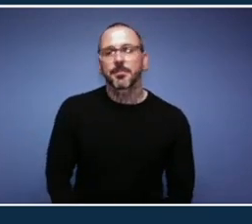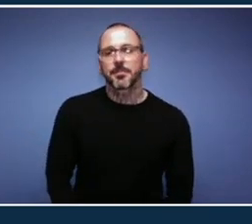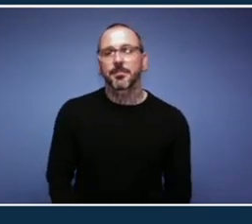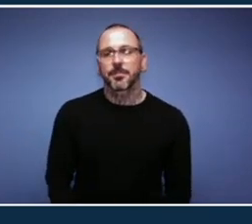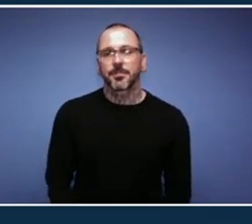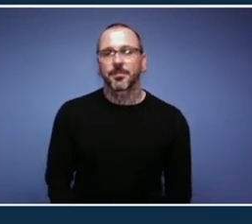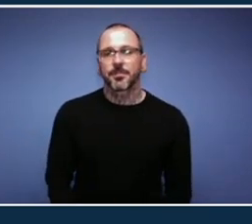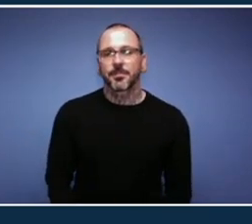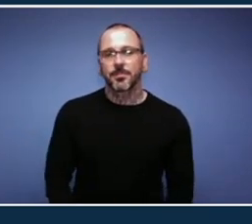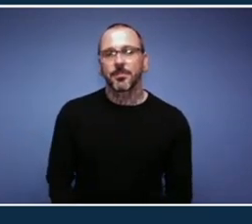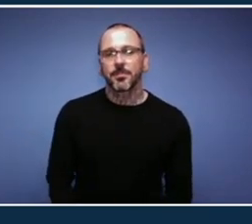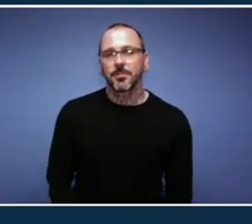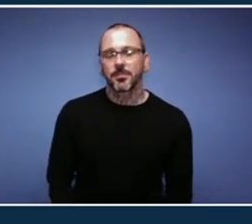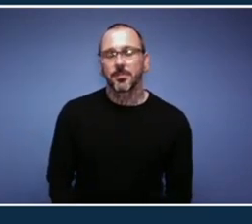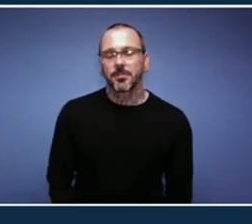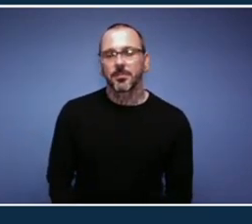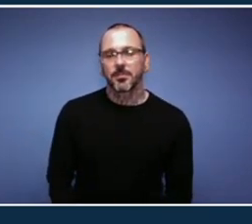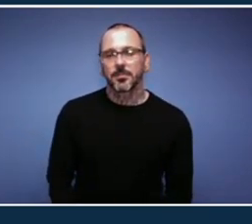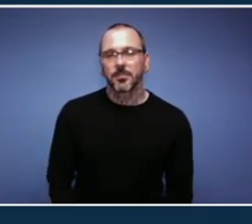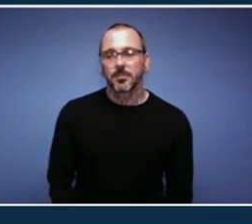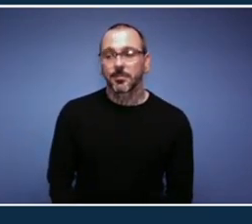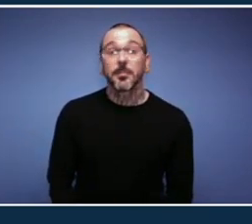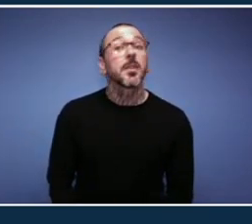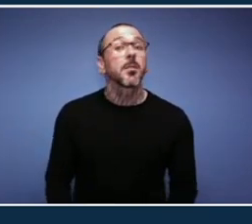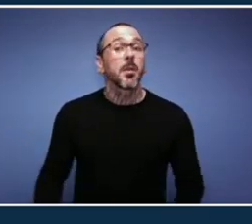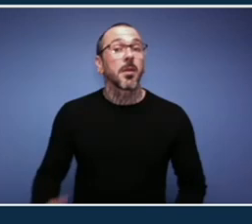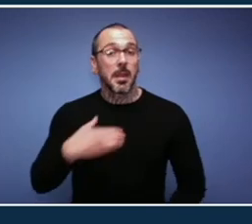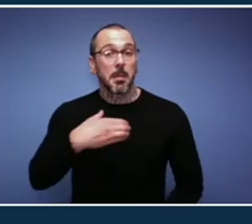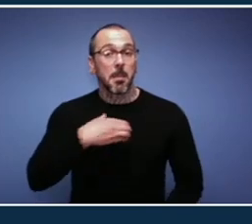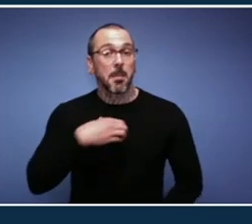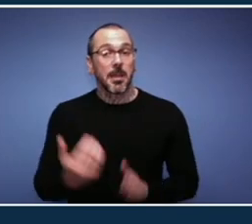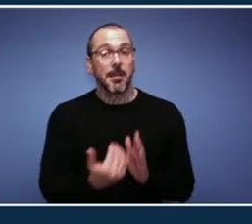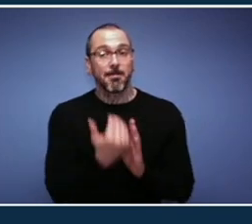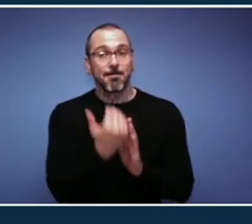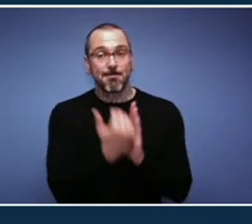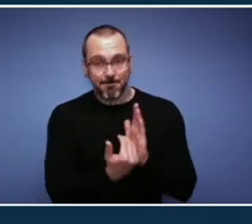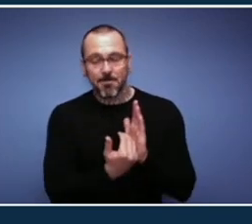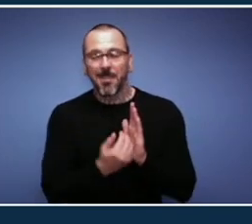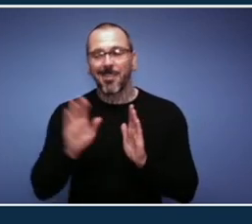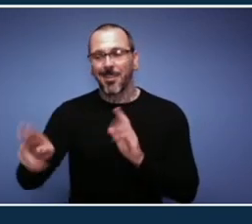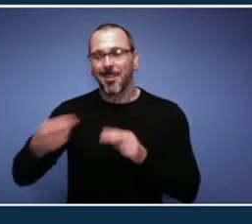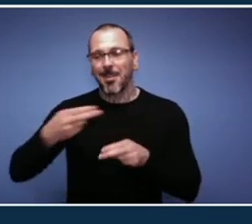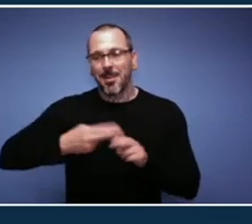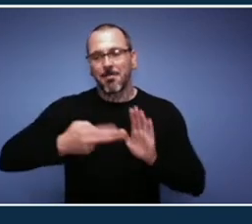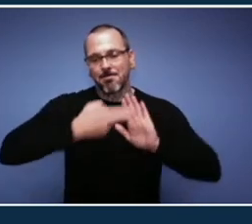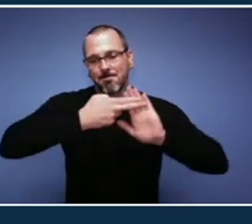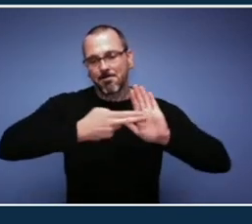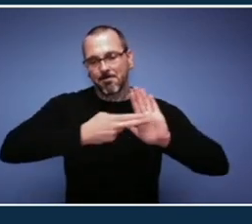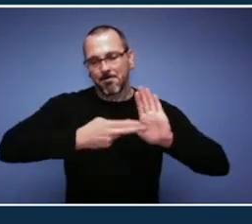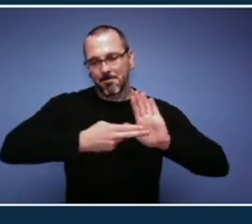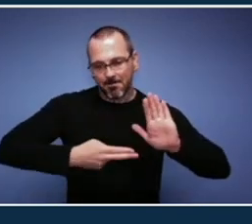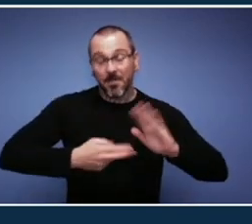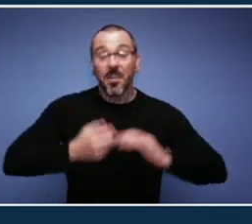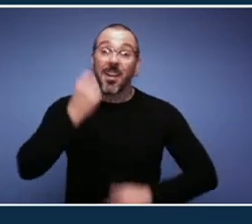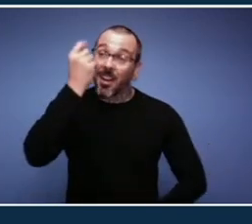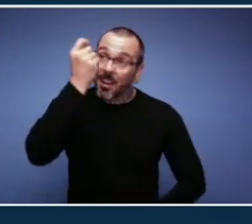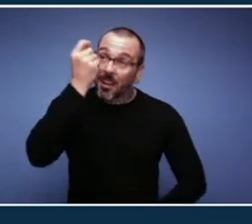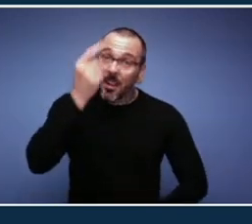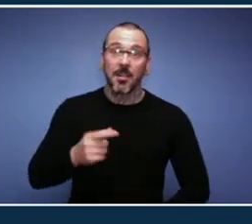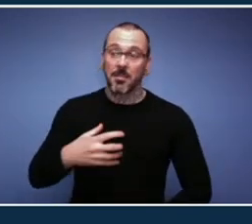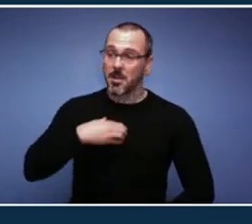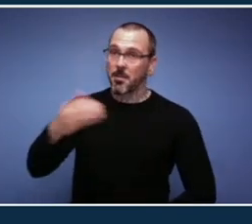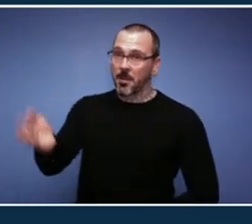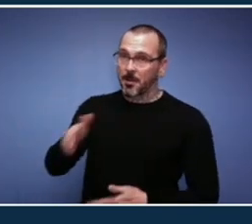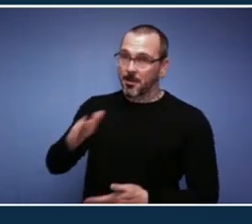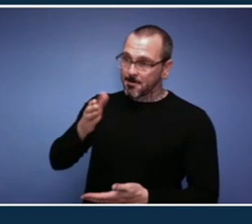not the names on the complaint, because in order to bring a complaint, you need people to come